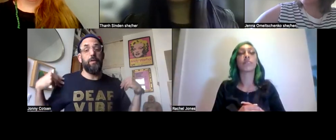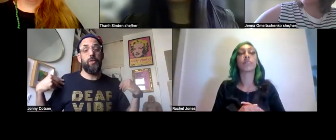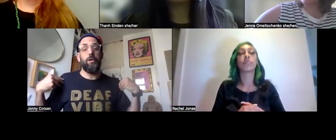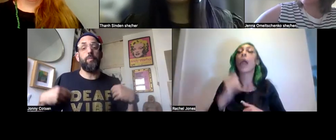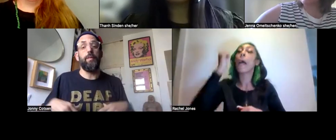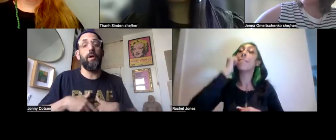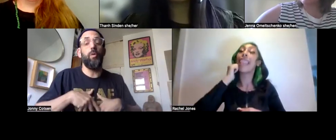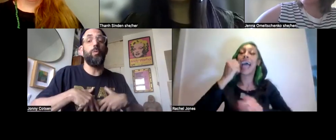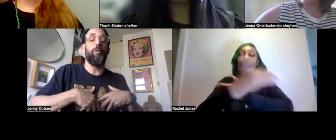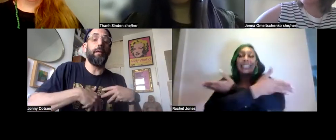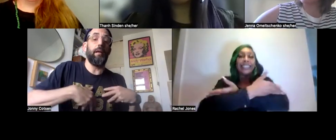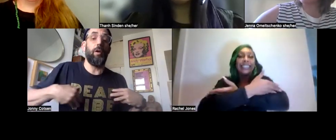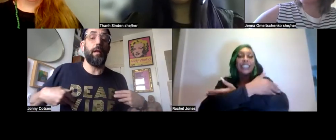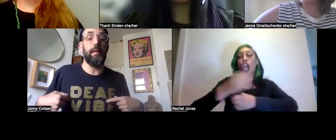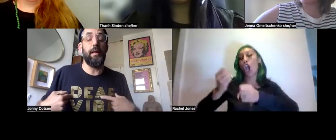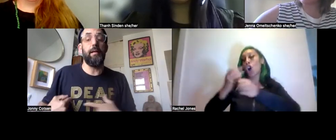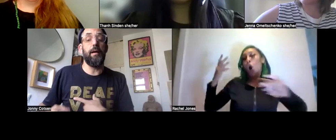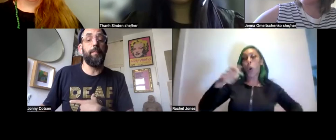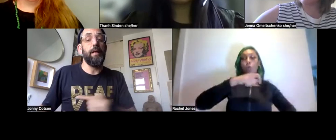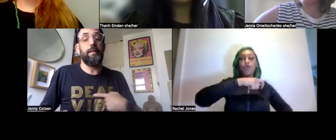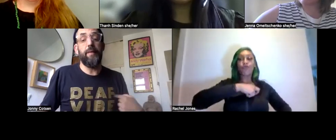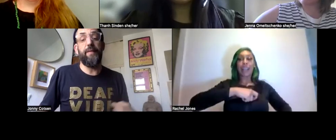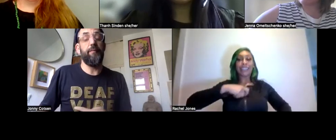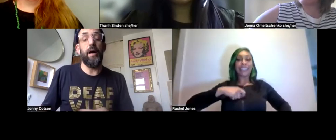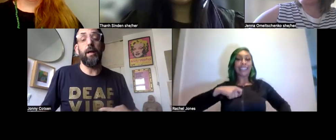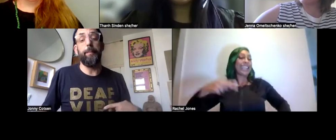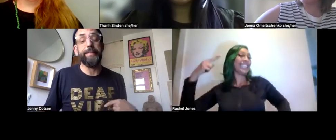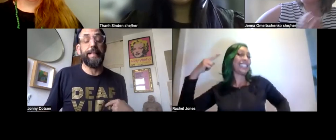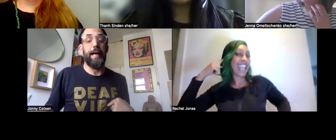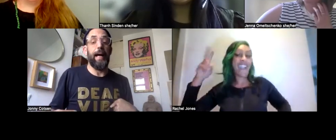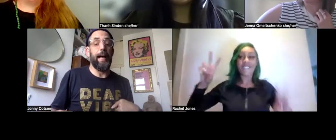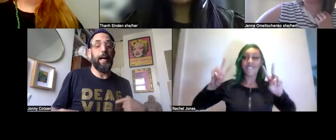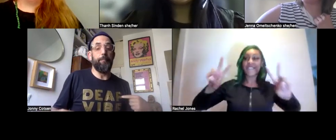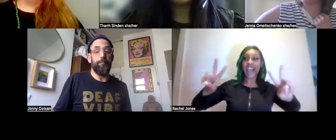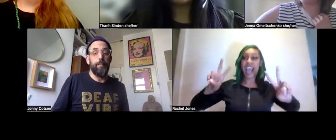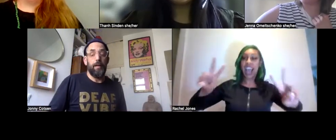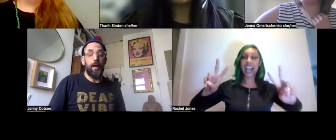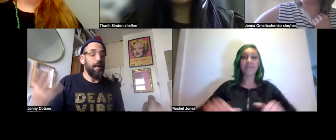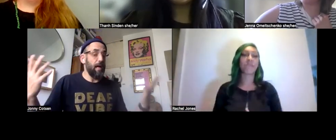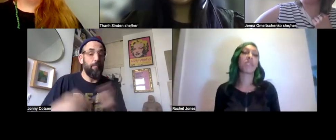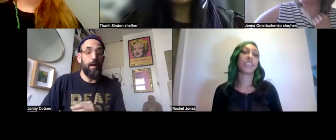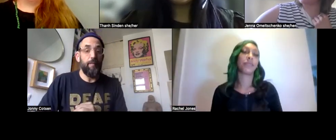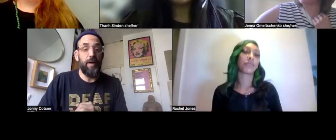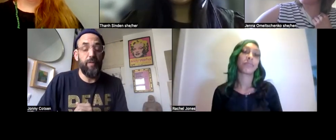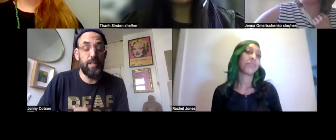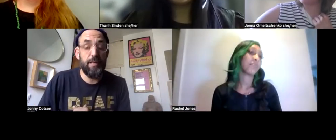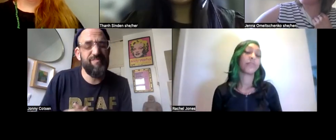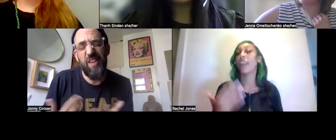black t-shirt with gold writing on it, dead death vibe. I am